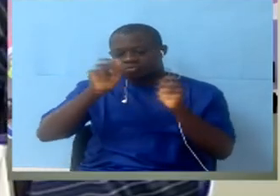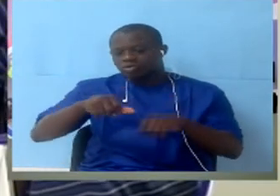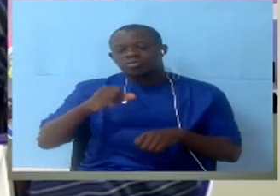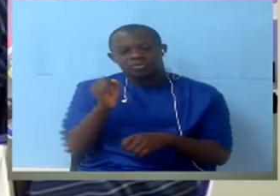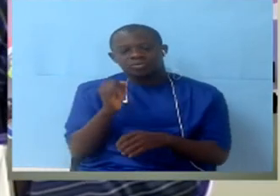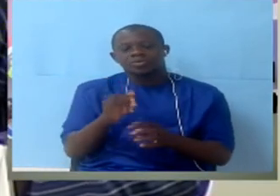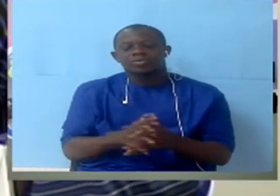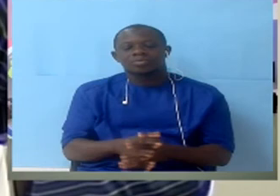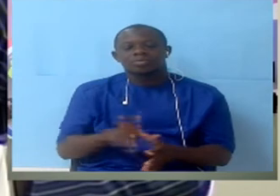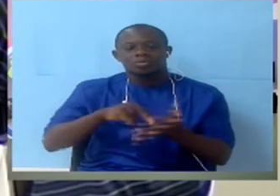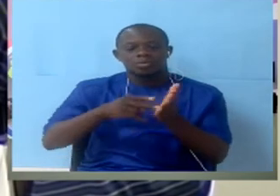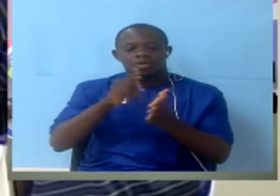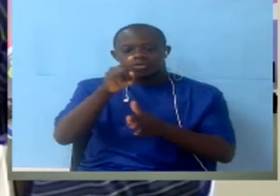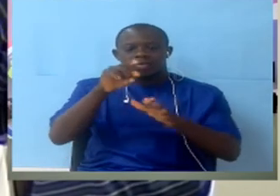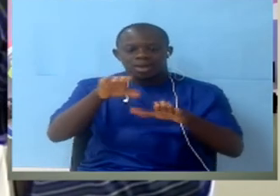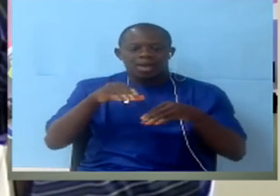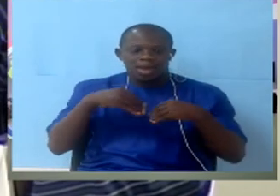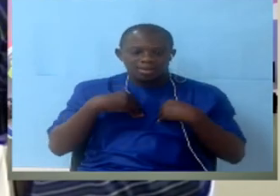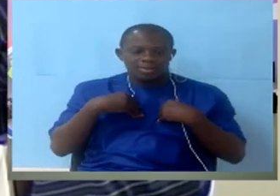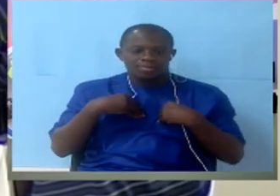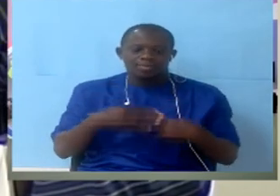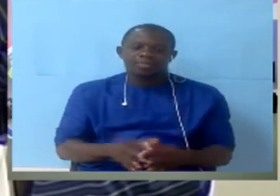So you submitted.